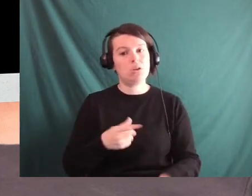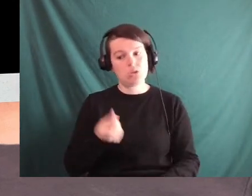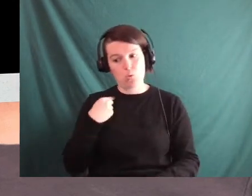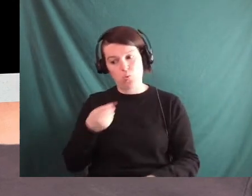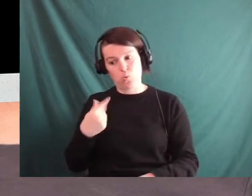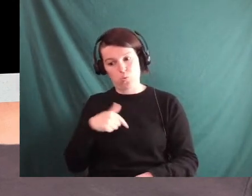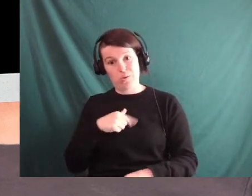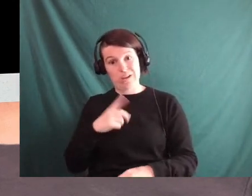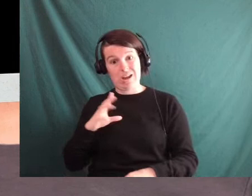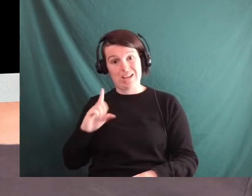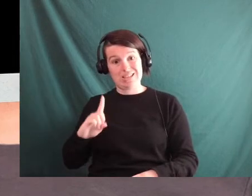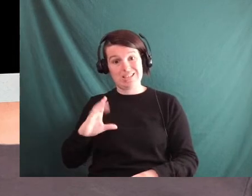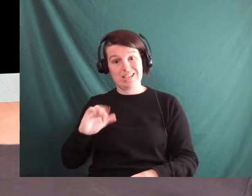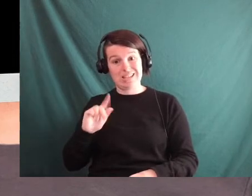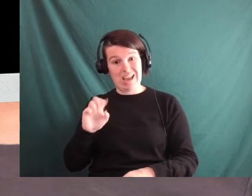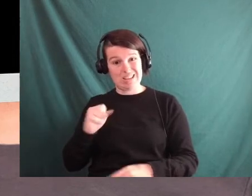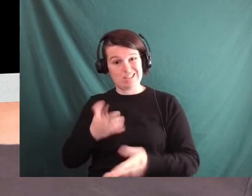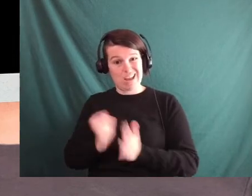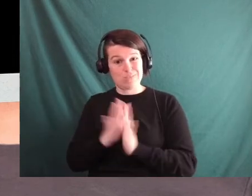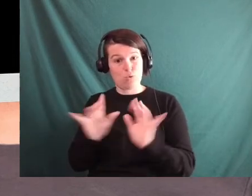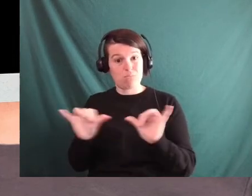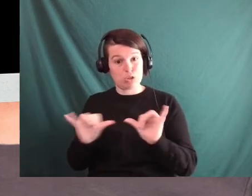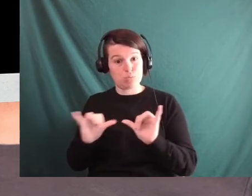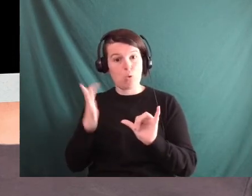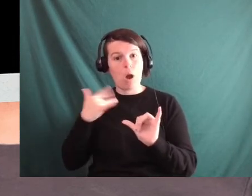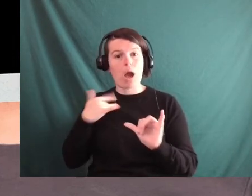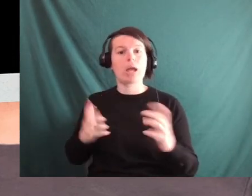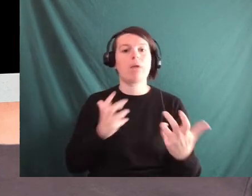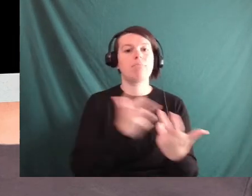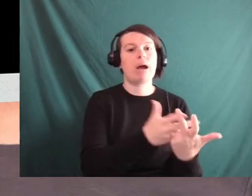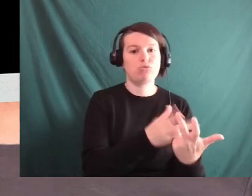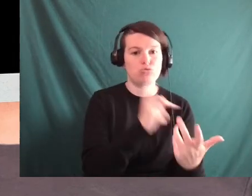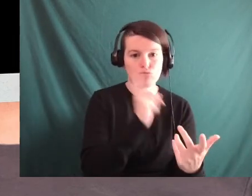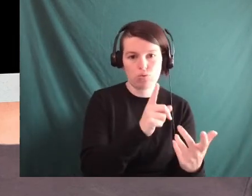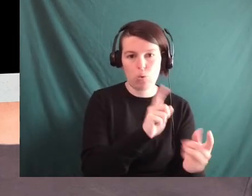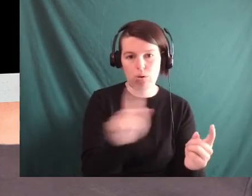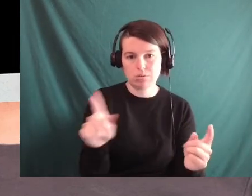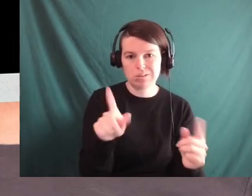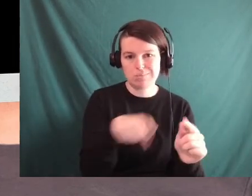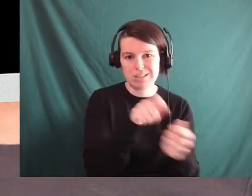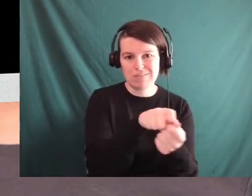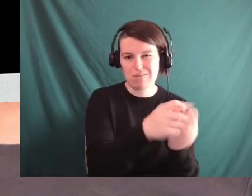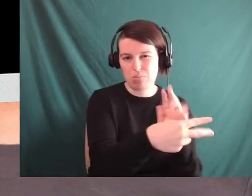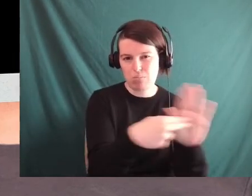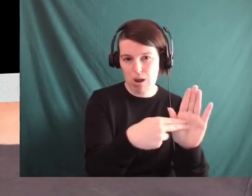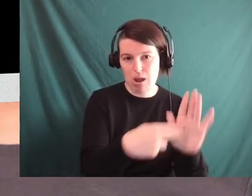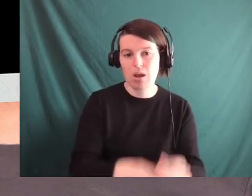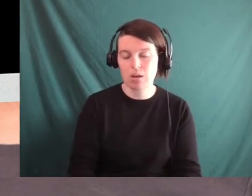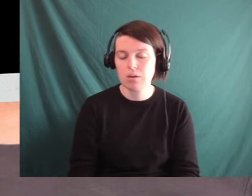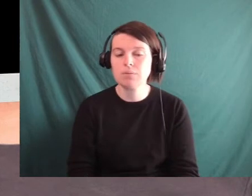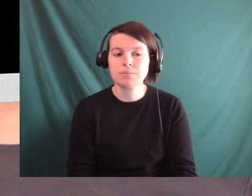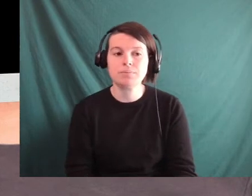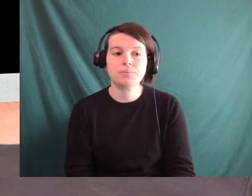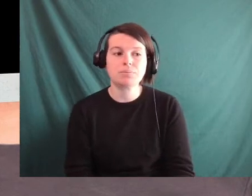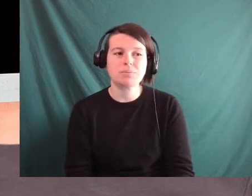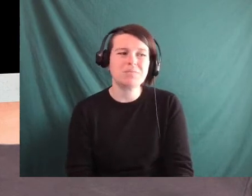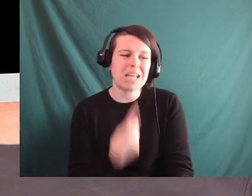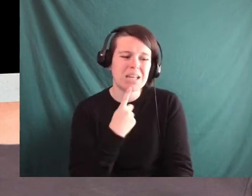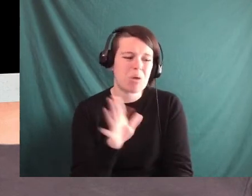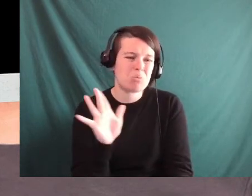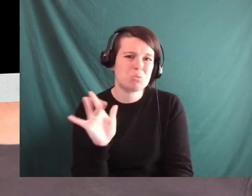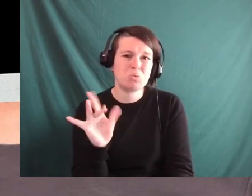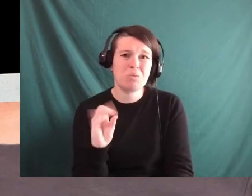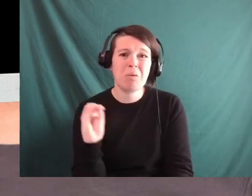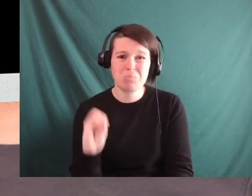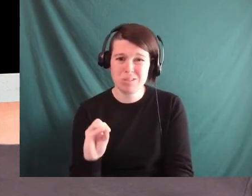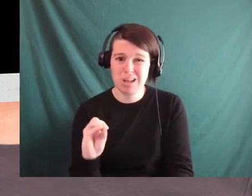measurements, not their sizes, so that we can size you across brands. And we would say 25%